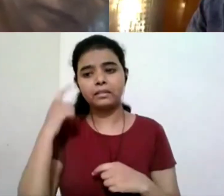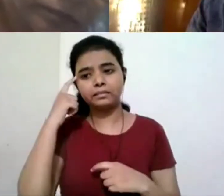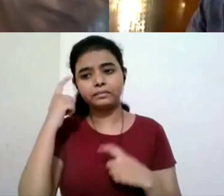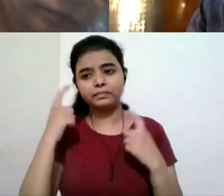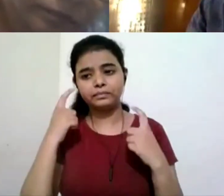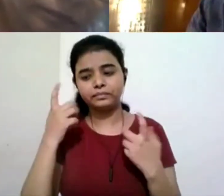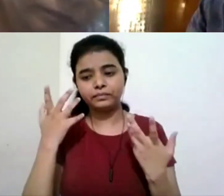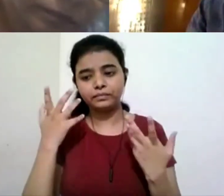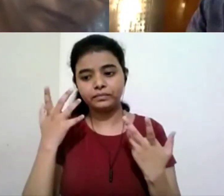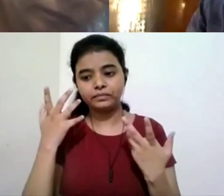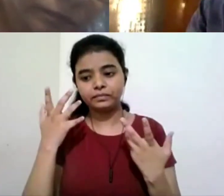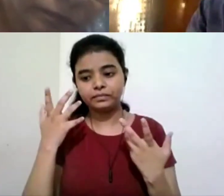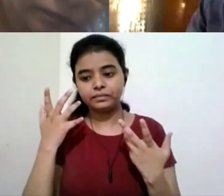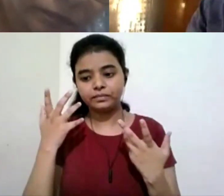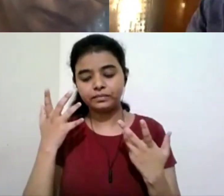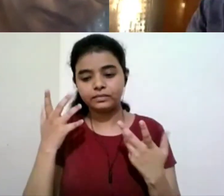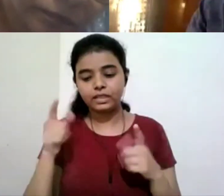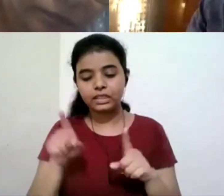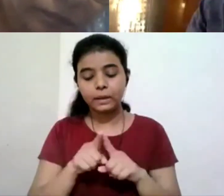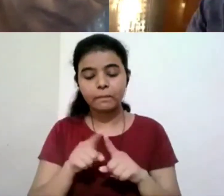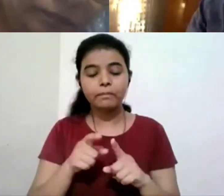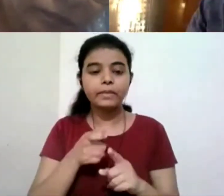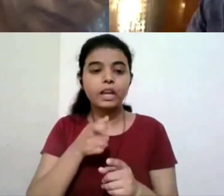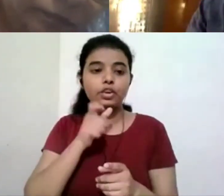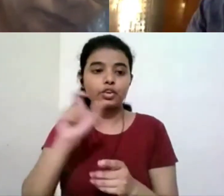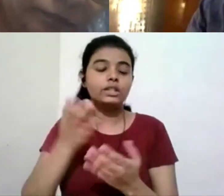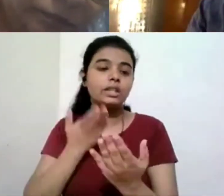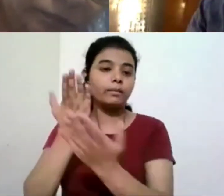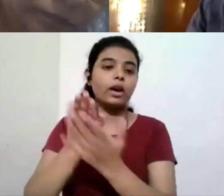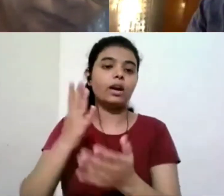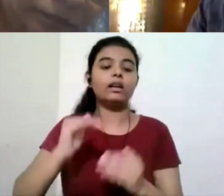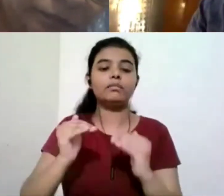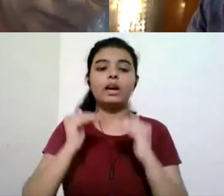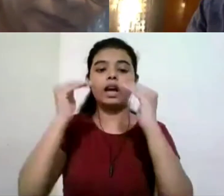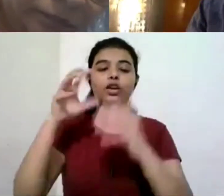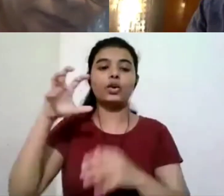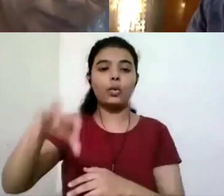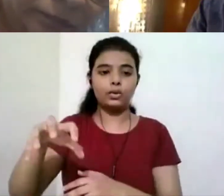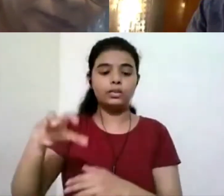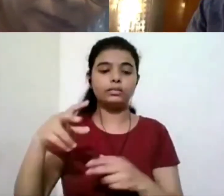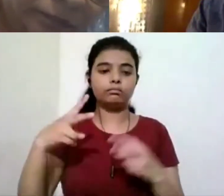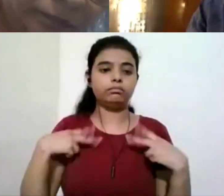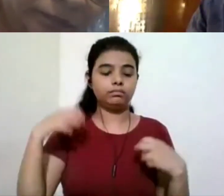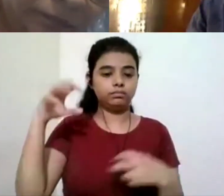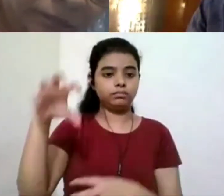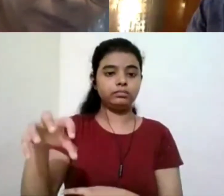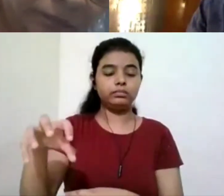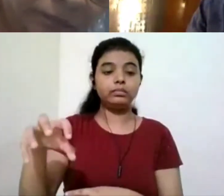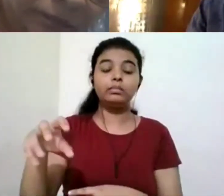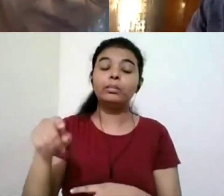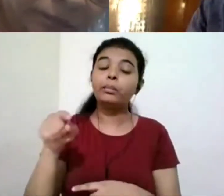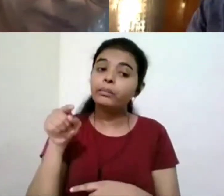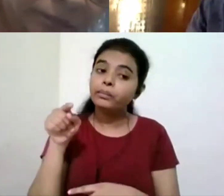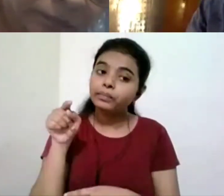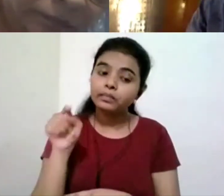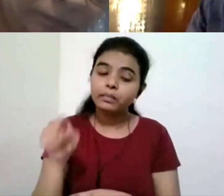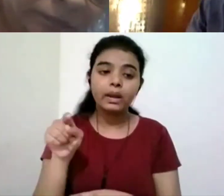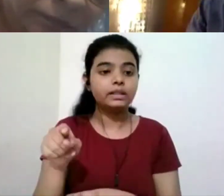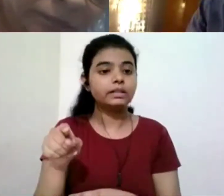I am thinking of filing a case in a high court, but there is also a